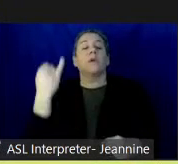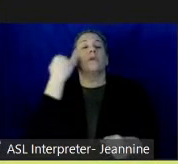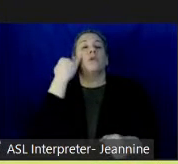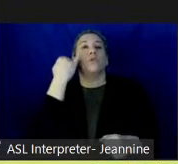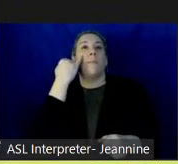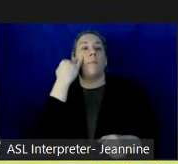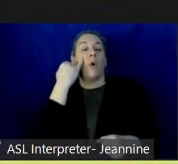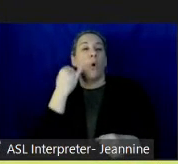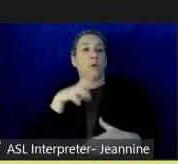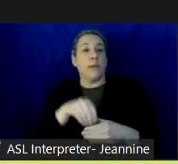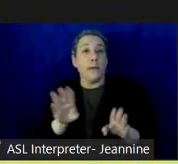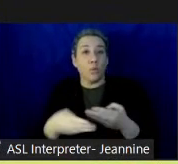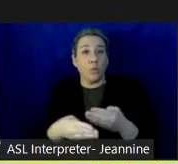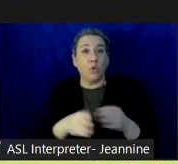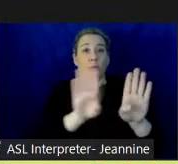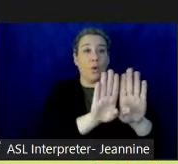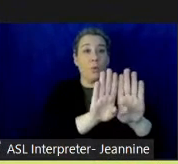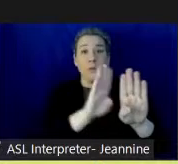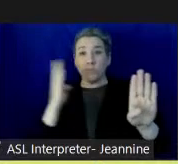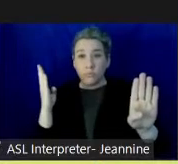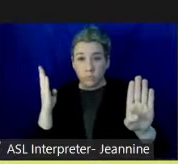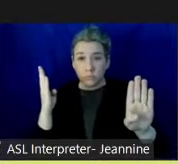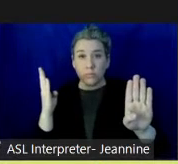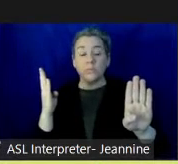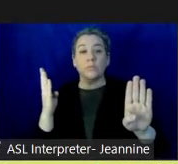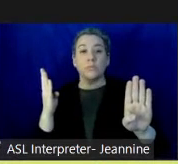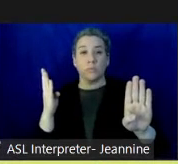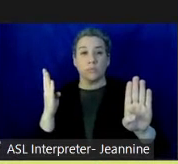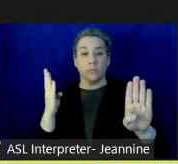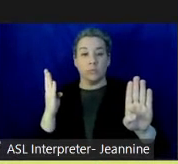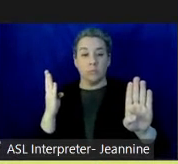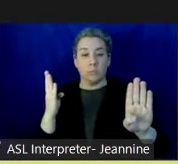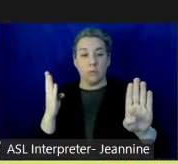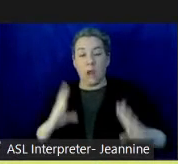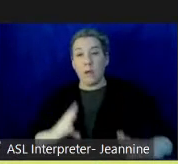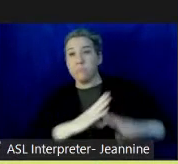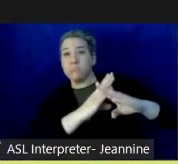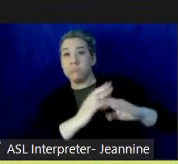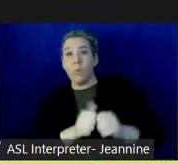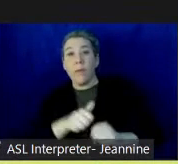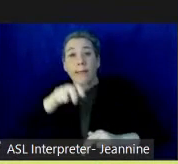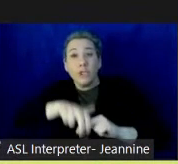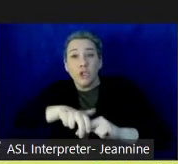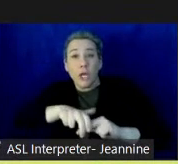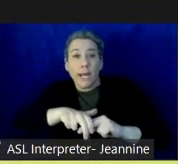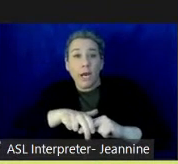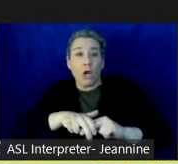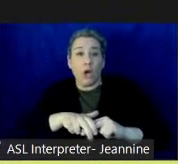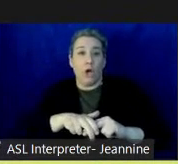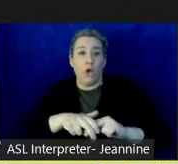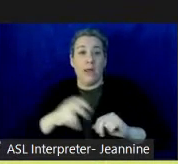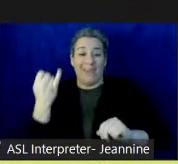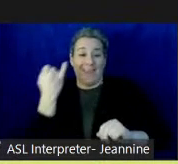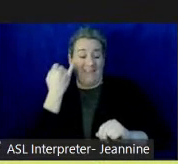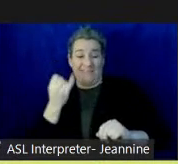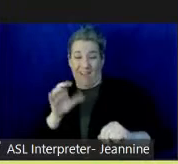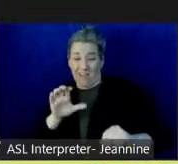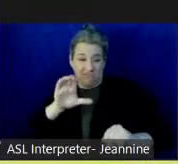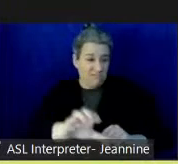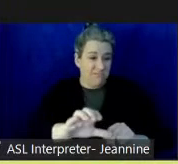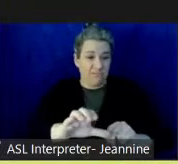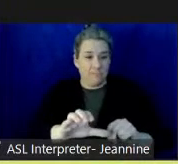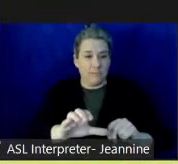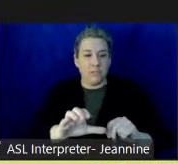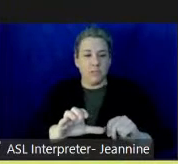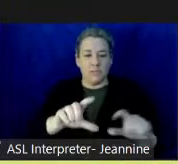has a door that opens inward towards me, I can barricade that door with a chair. If I have the ability to shove some door wedges under that